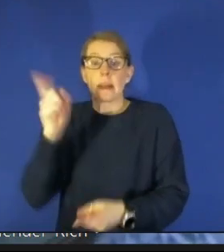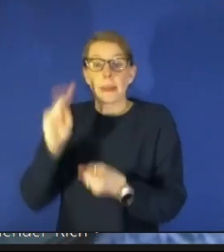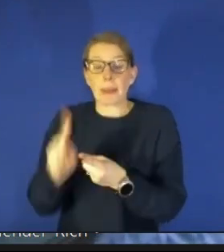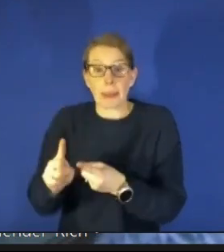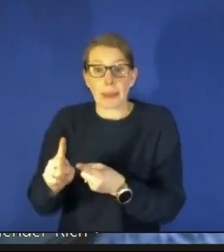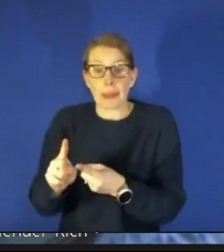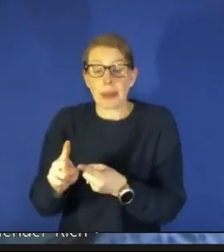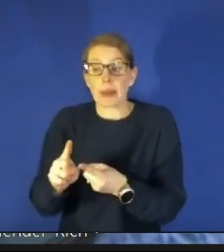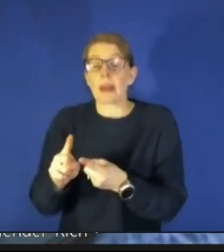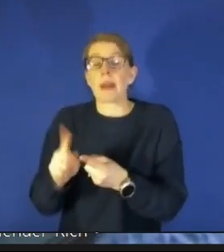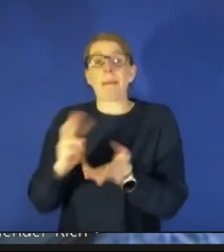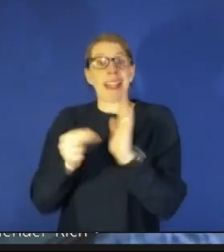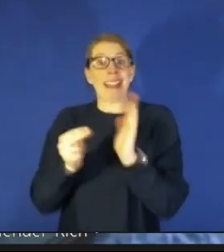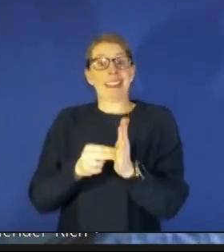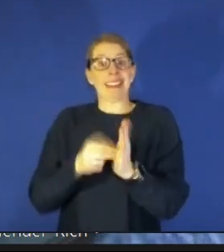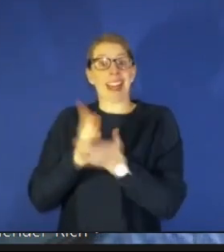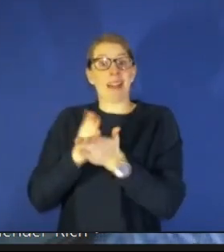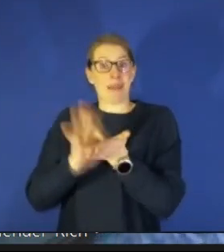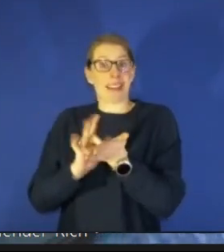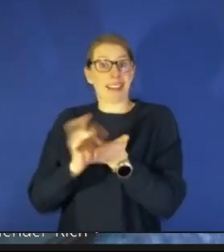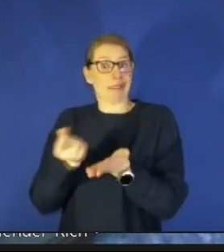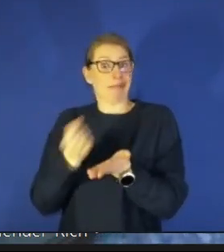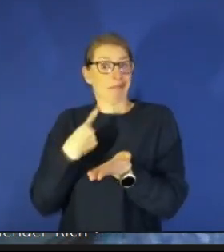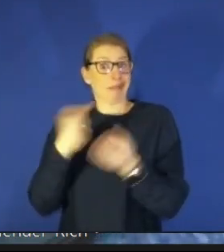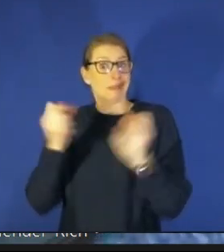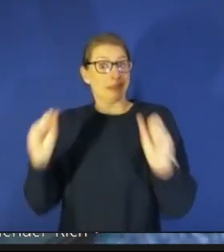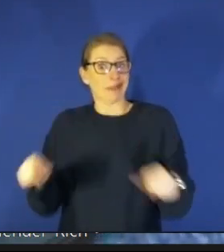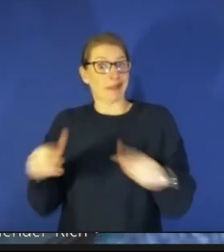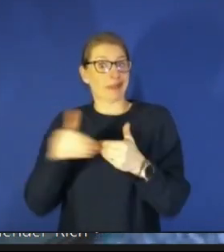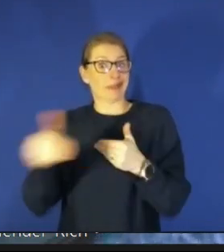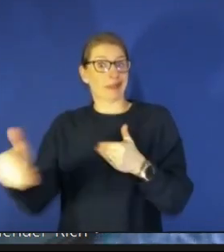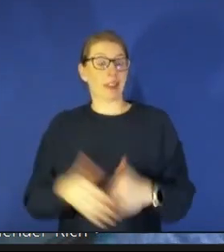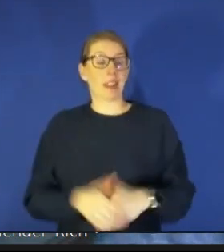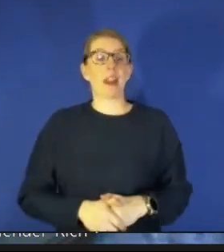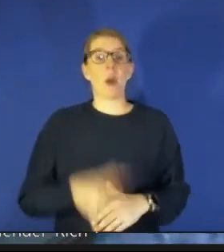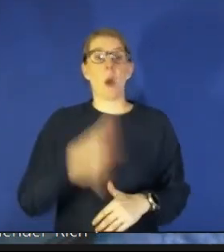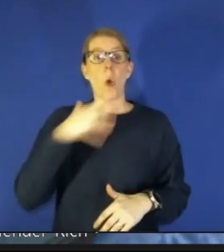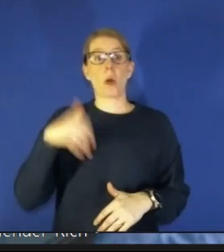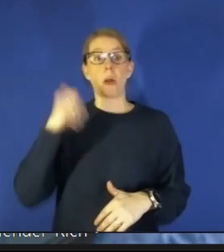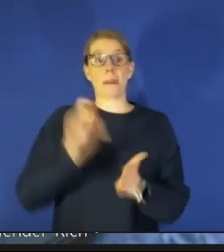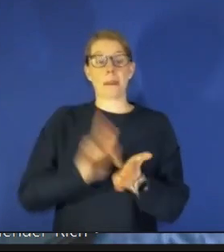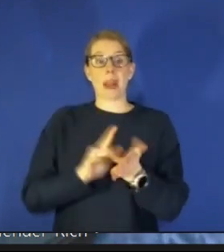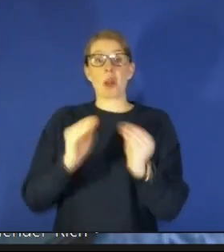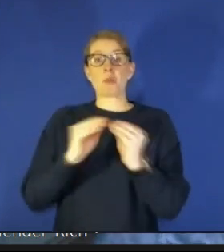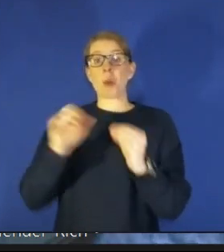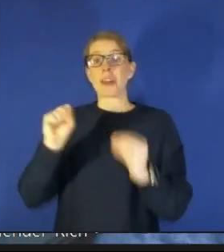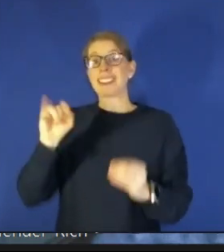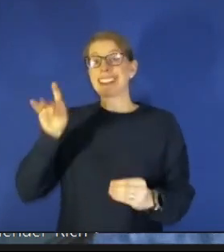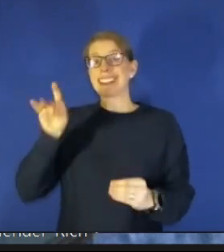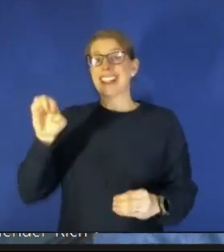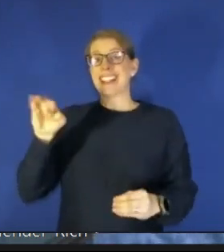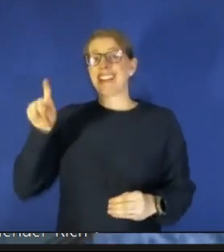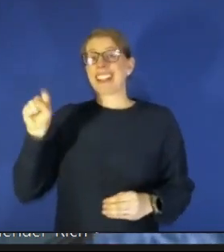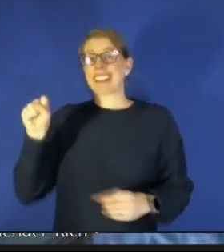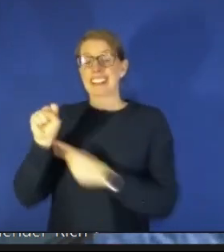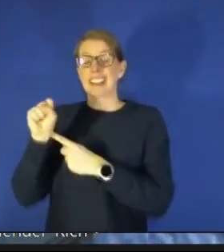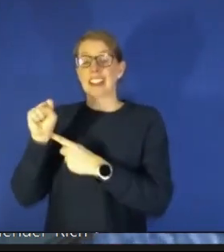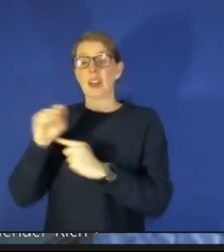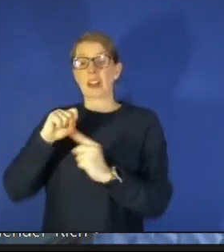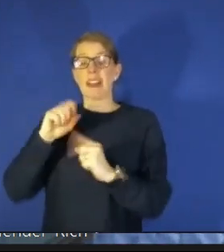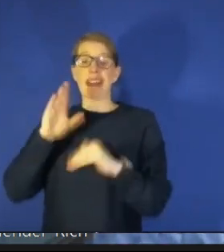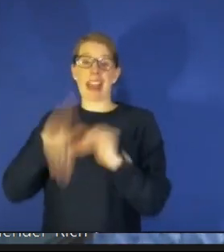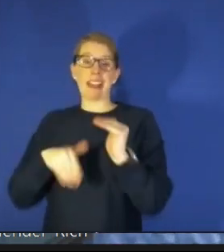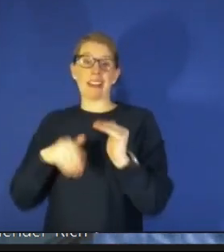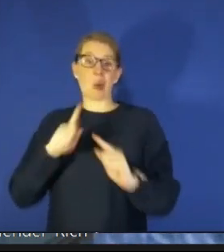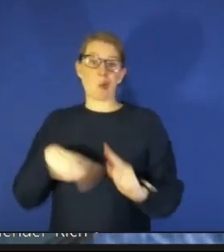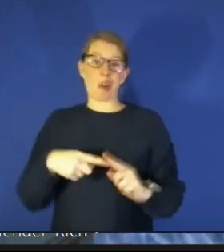many of those medications. And the truth is, as we get older, a lot of medications have more side effects than they might have as we're younger. And